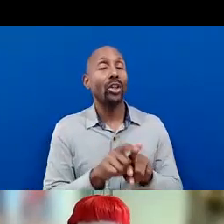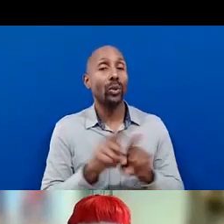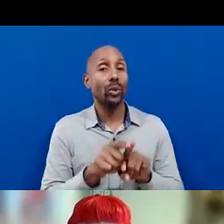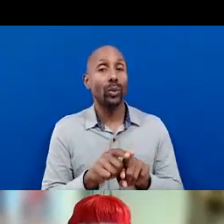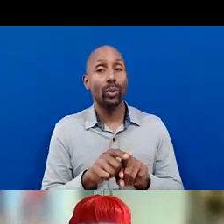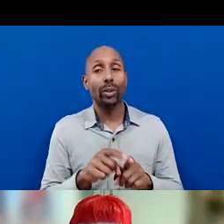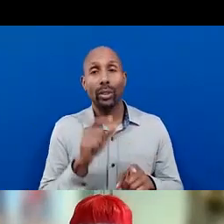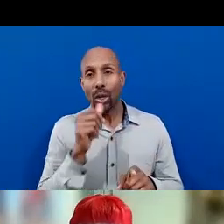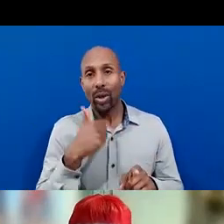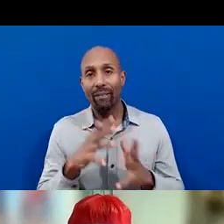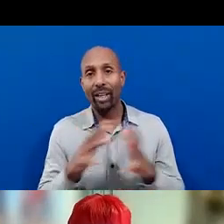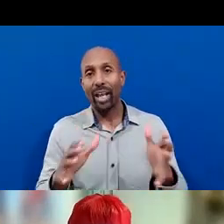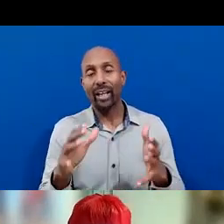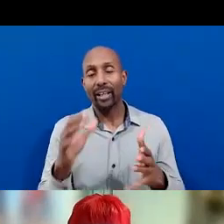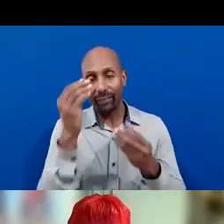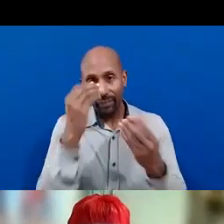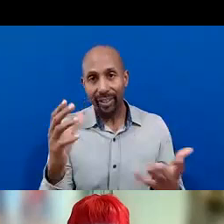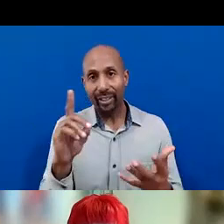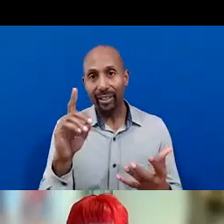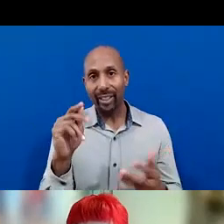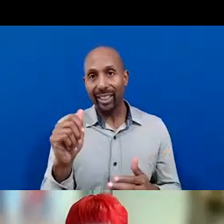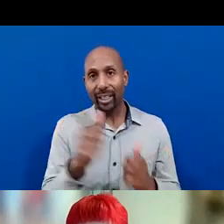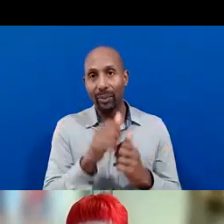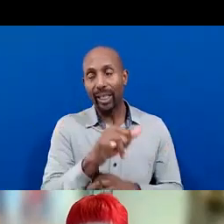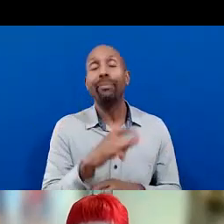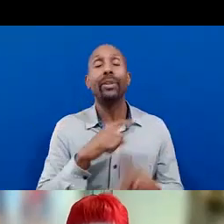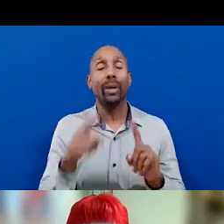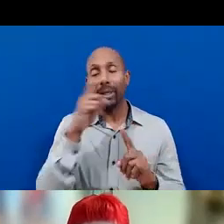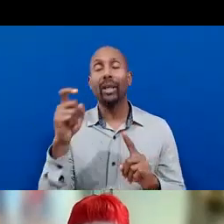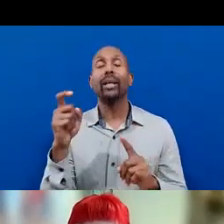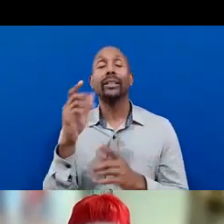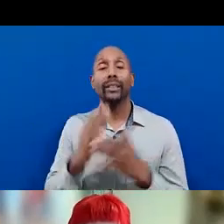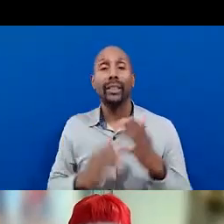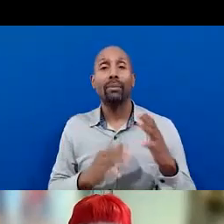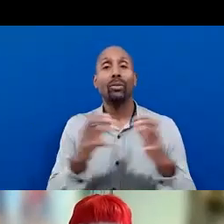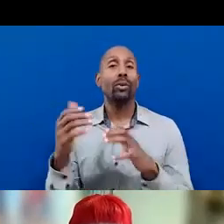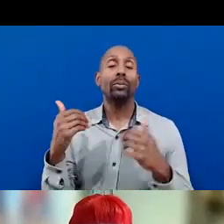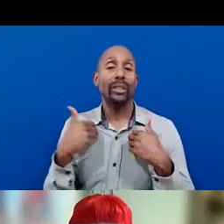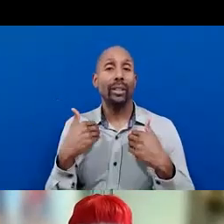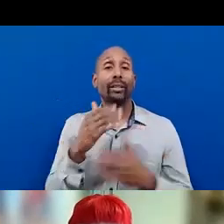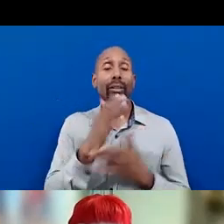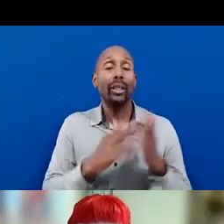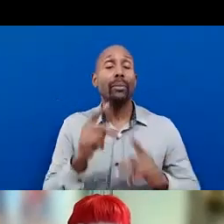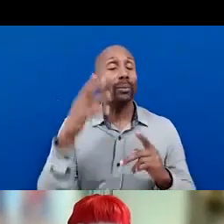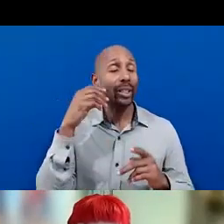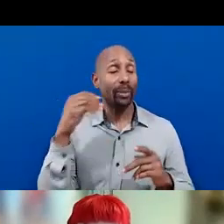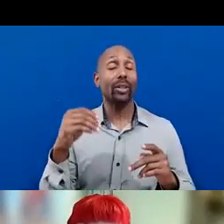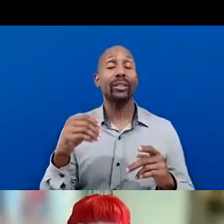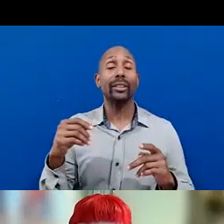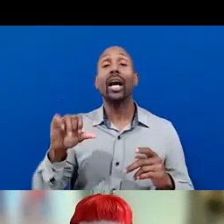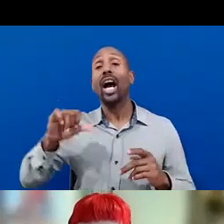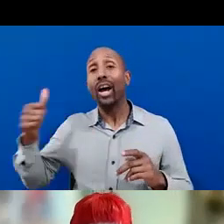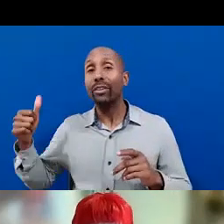But again, because of the underlying health conditions and then folks with disabilities, also were hit really hard. And so the